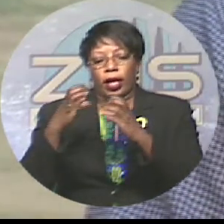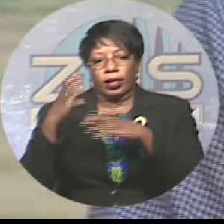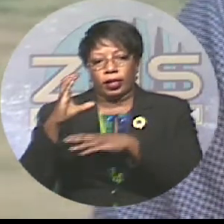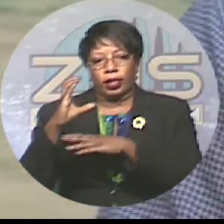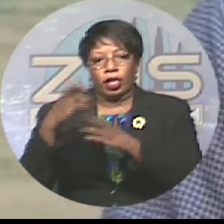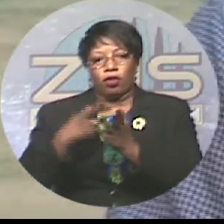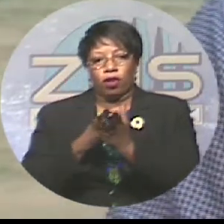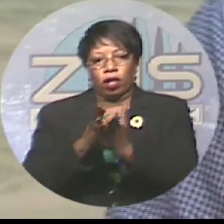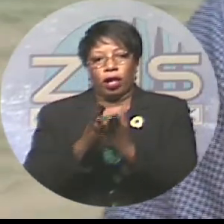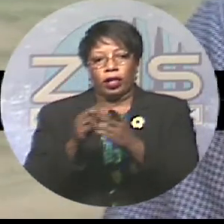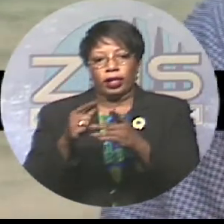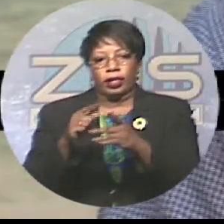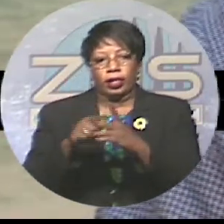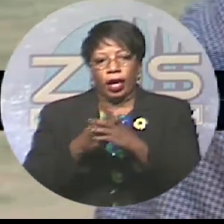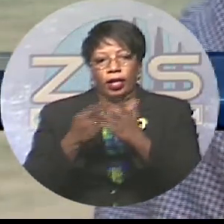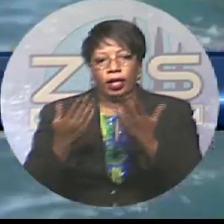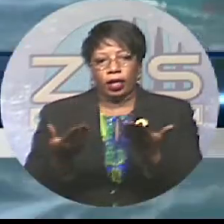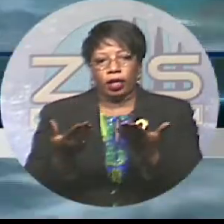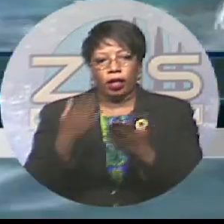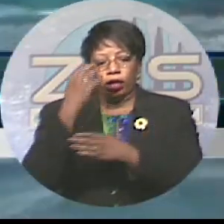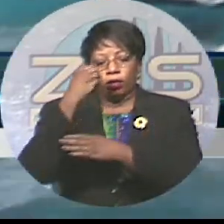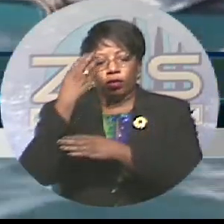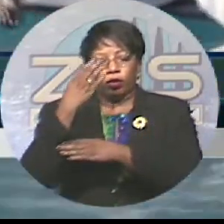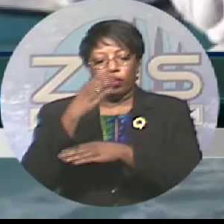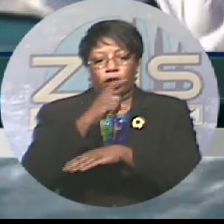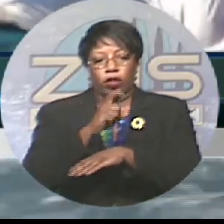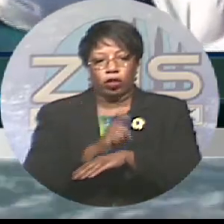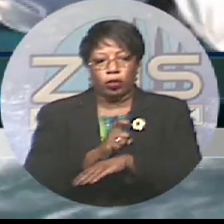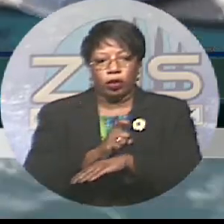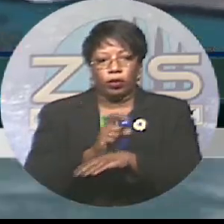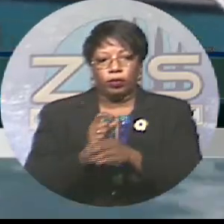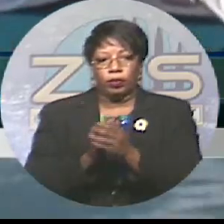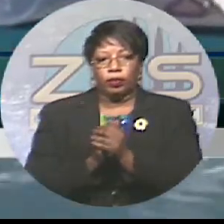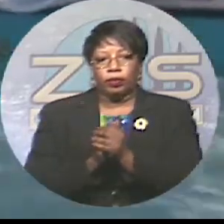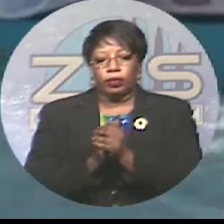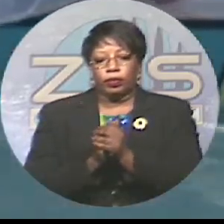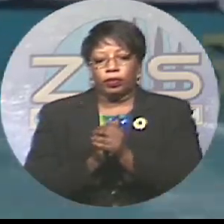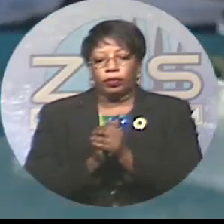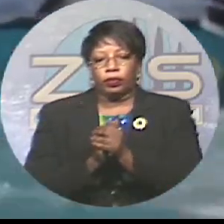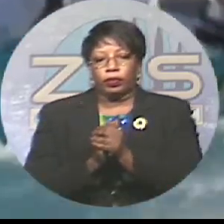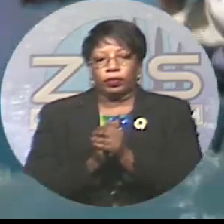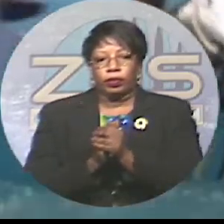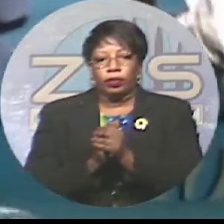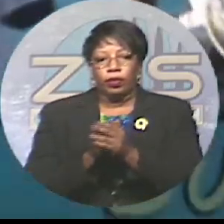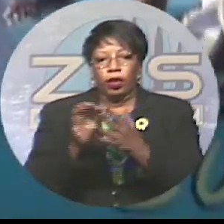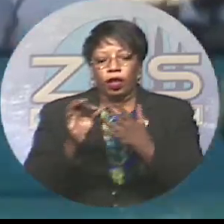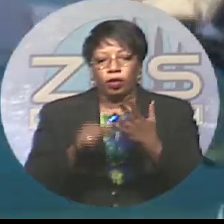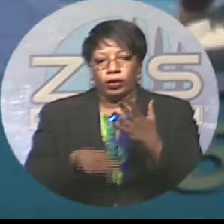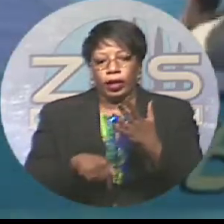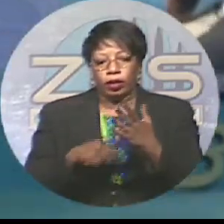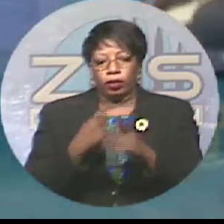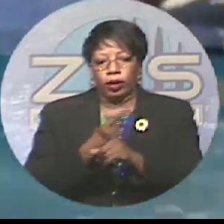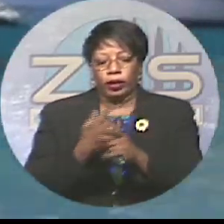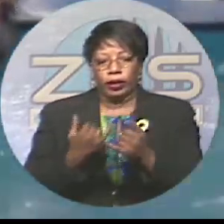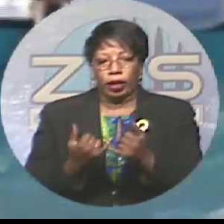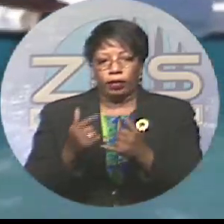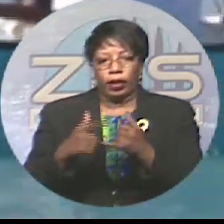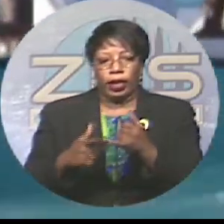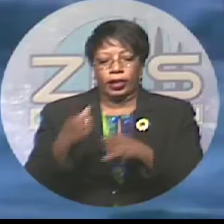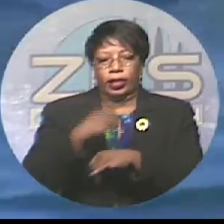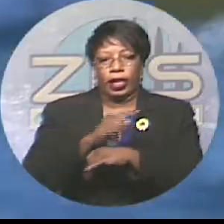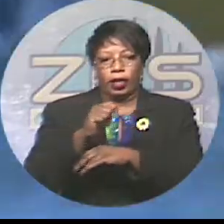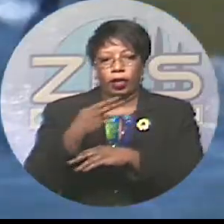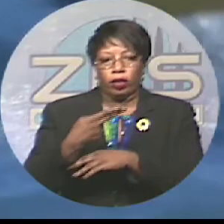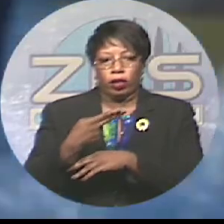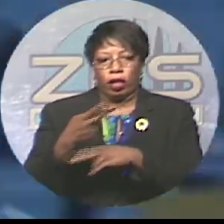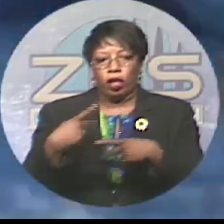will get started come Thursday right here in beautiful Georgetown, Exuma. As the countdown is on for Buller Edge, matter of days, Thursday,